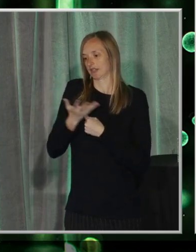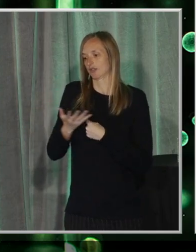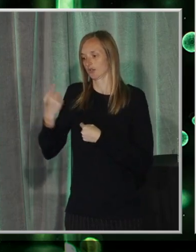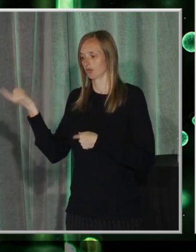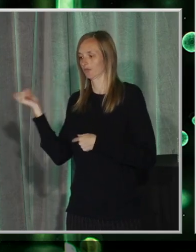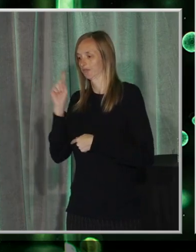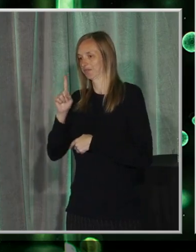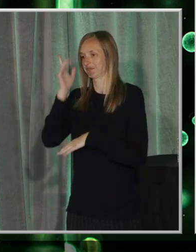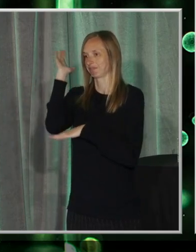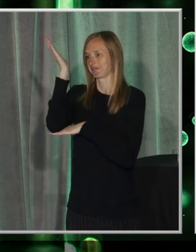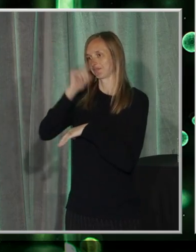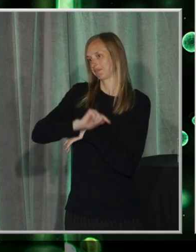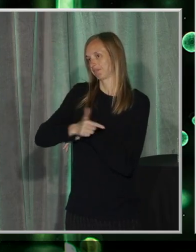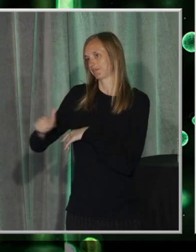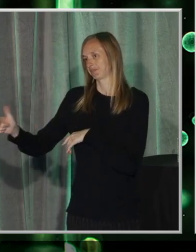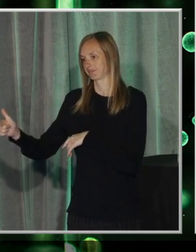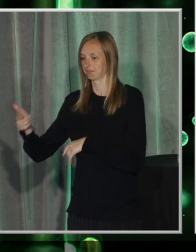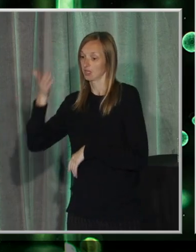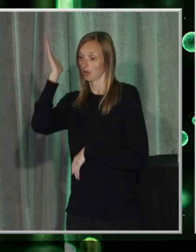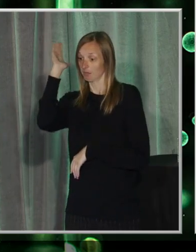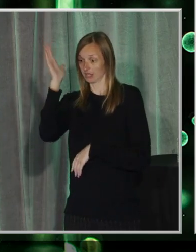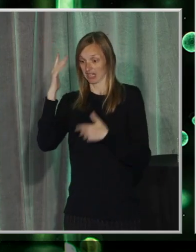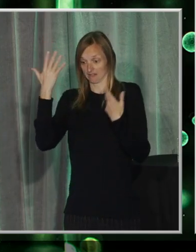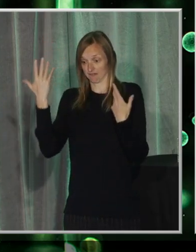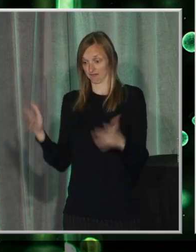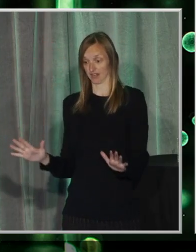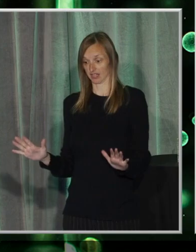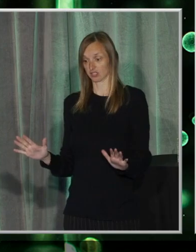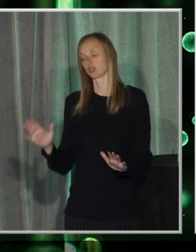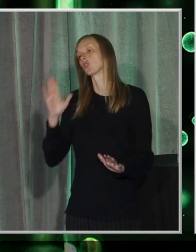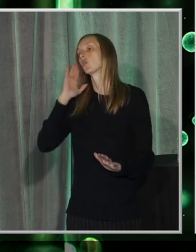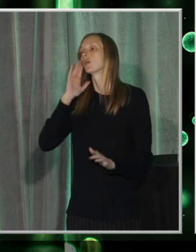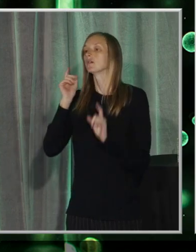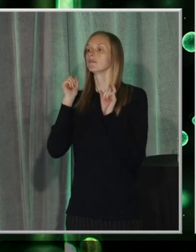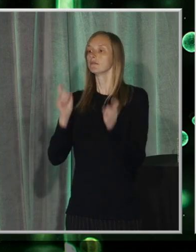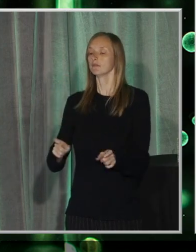the world. Following the presentations, we will be awarding